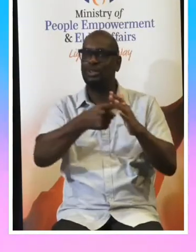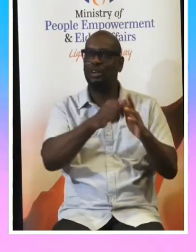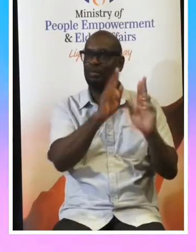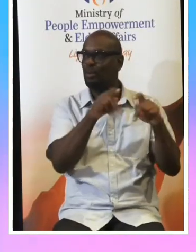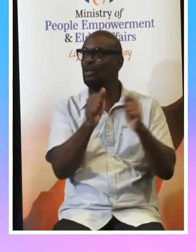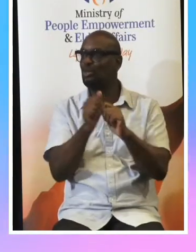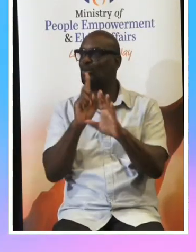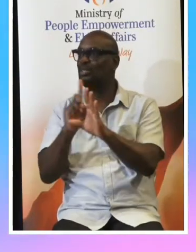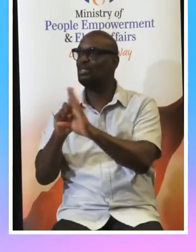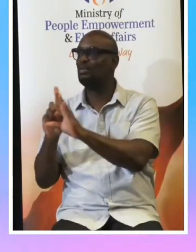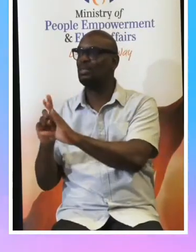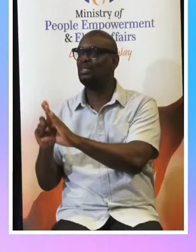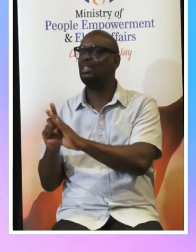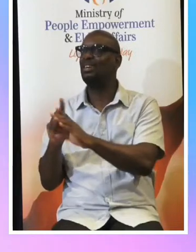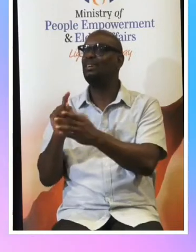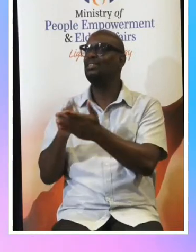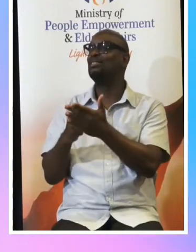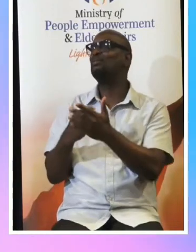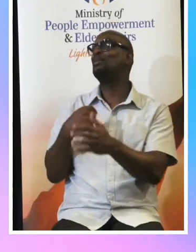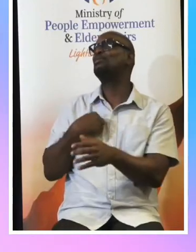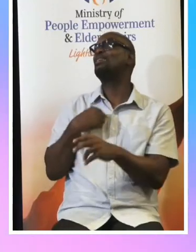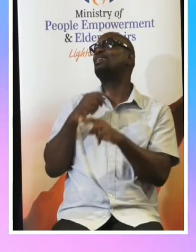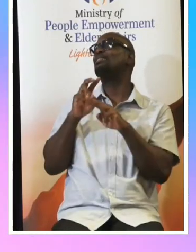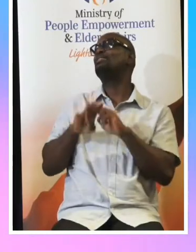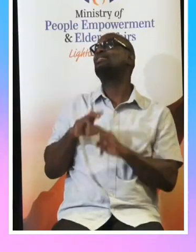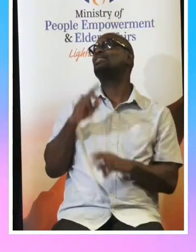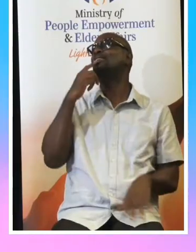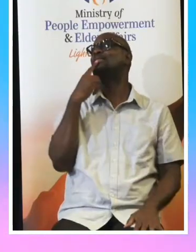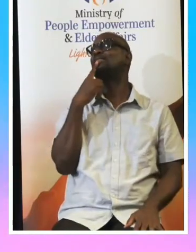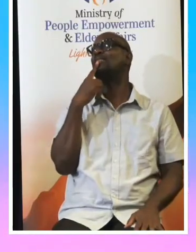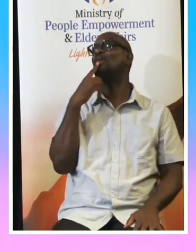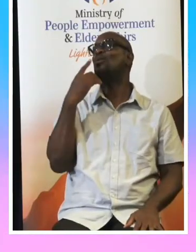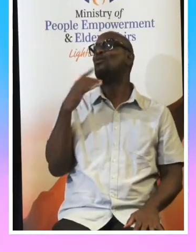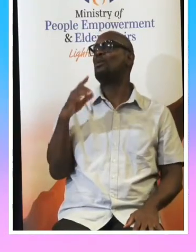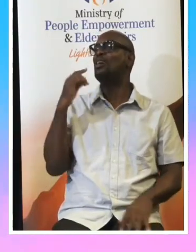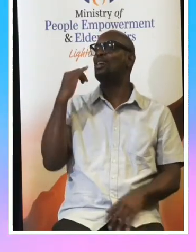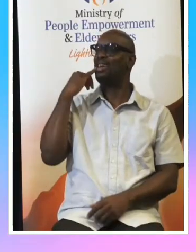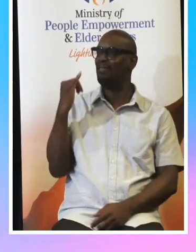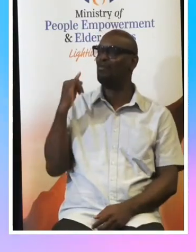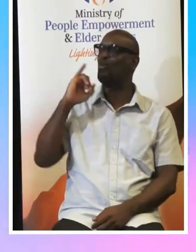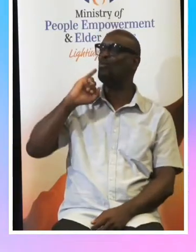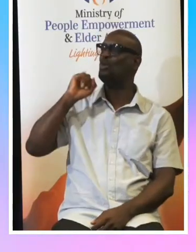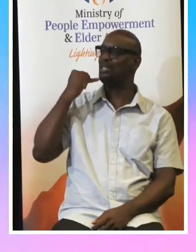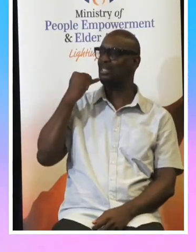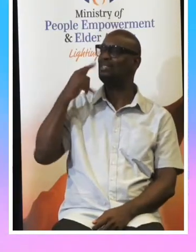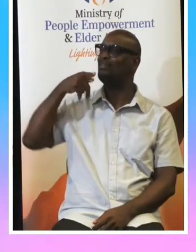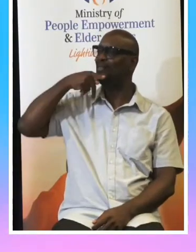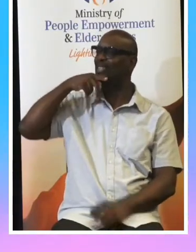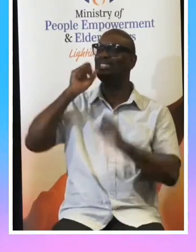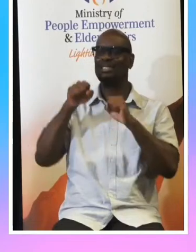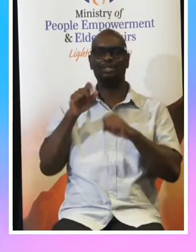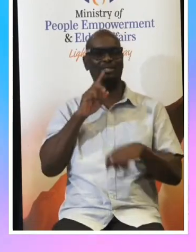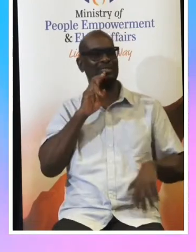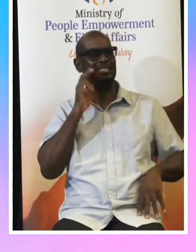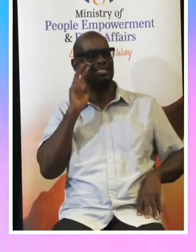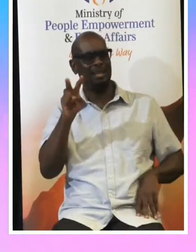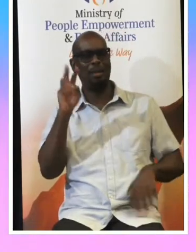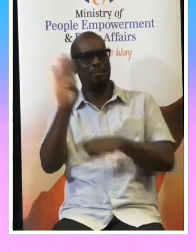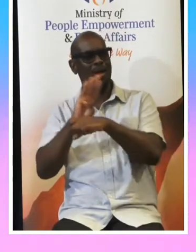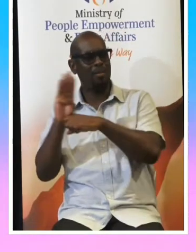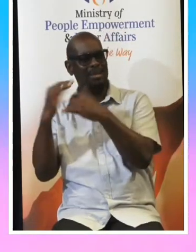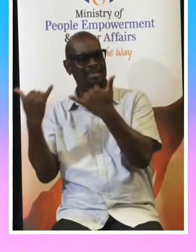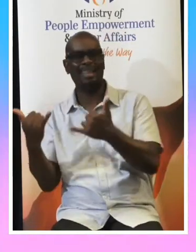sit and think, what if she could see a world like this, a Barbados like this?